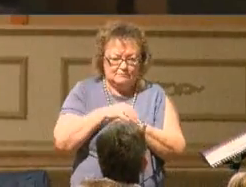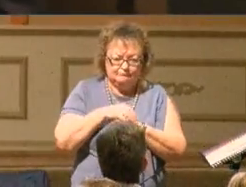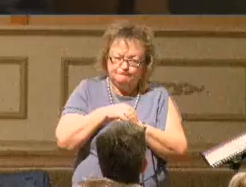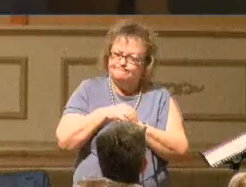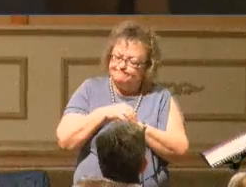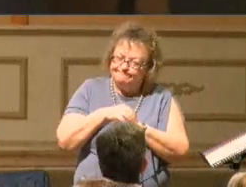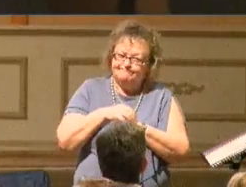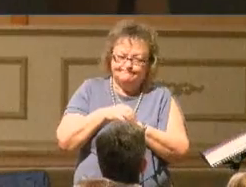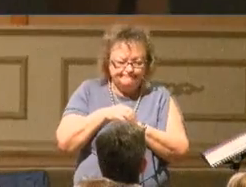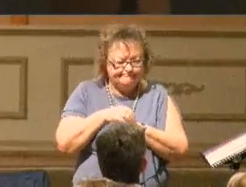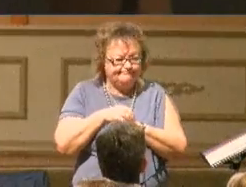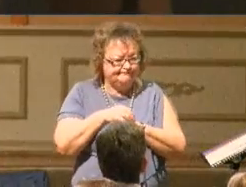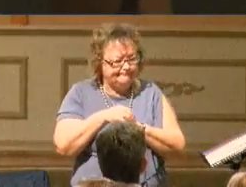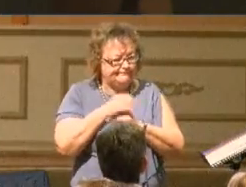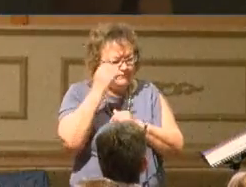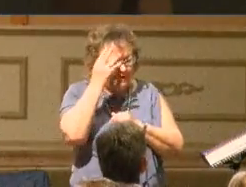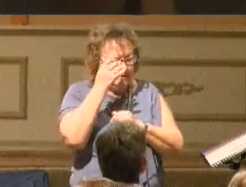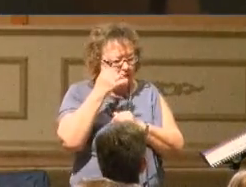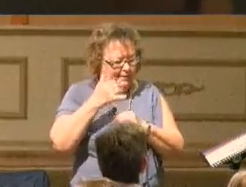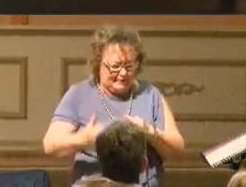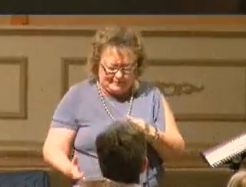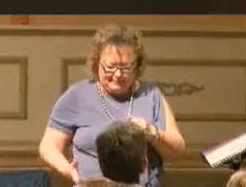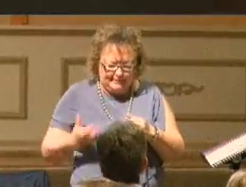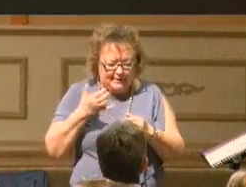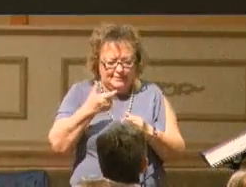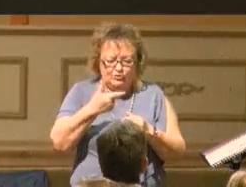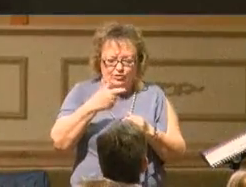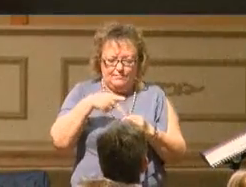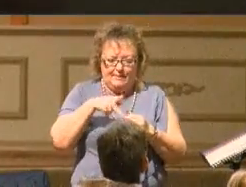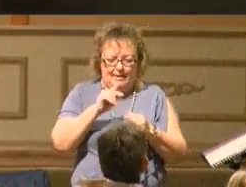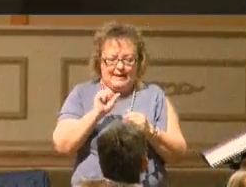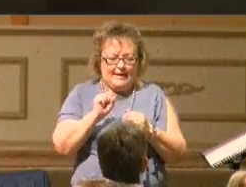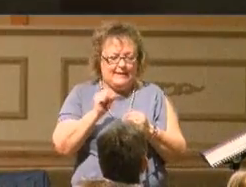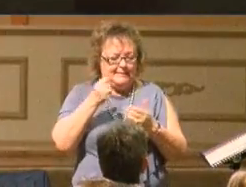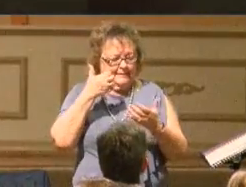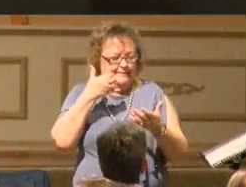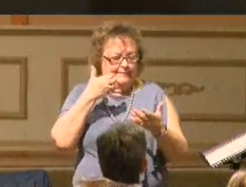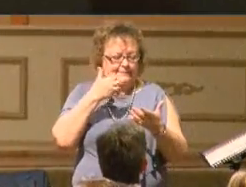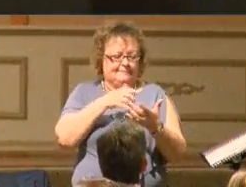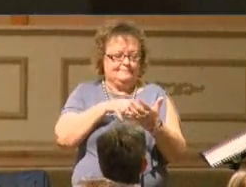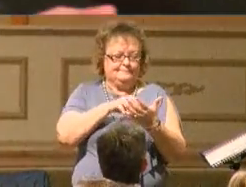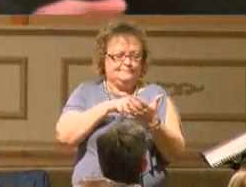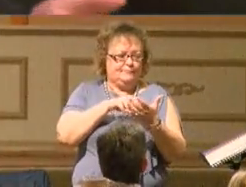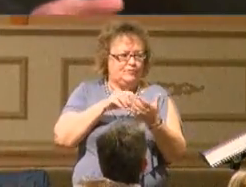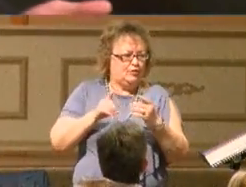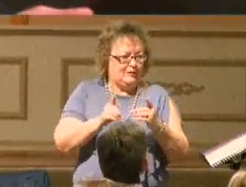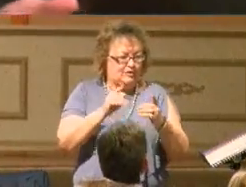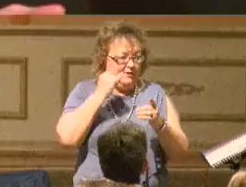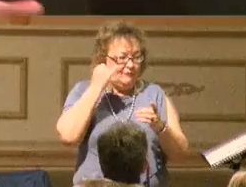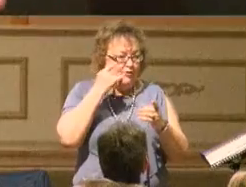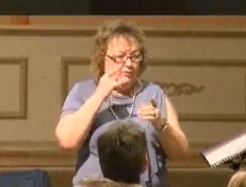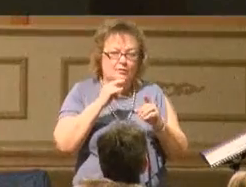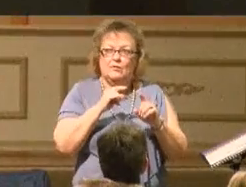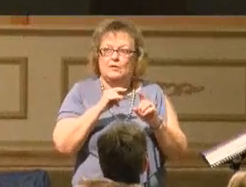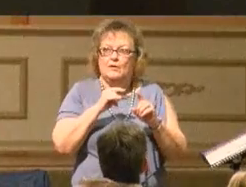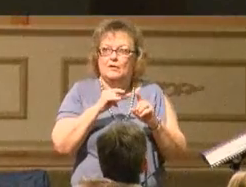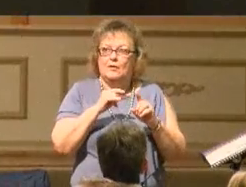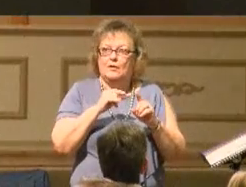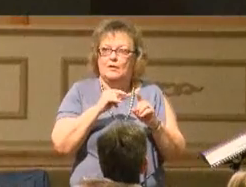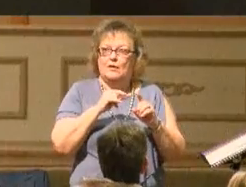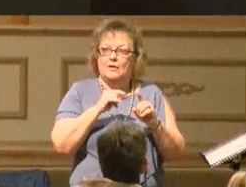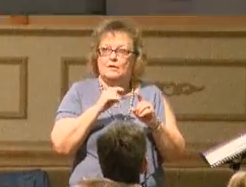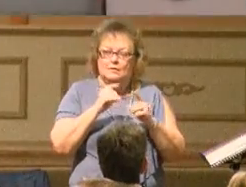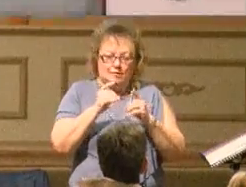I thought, get out my little phone, my little GPS, you know, if you go a certain, you know,